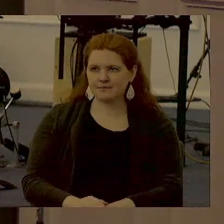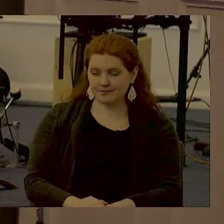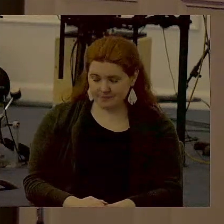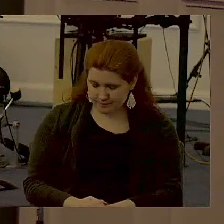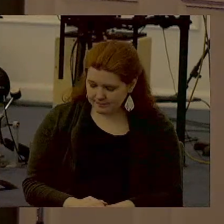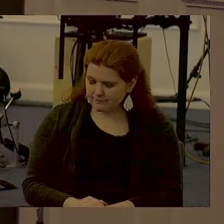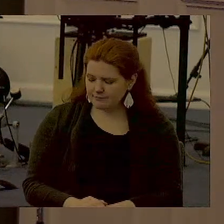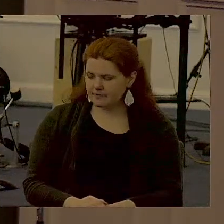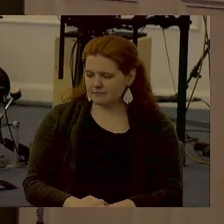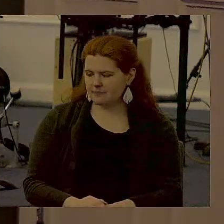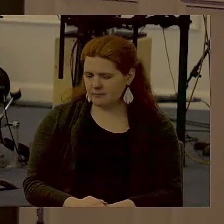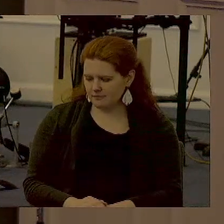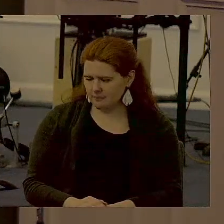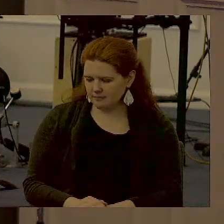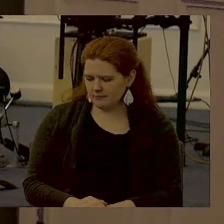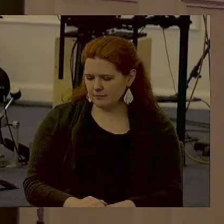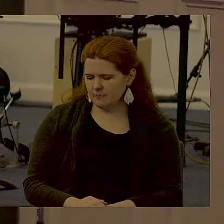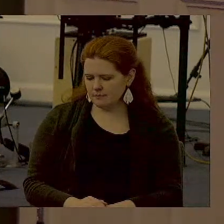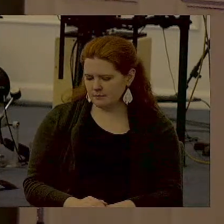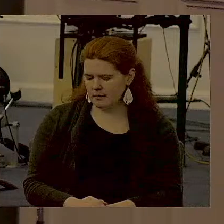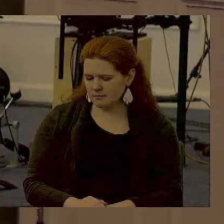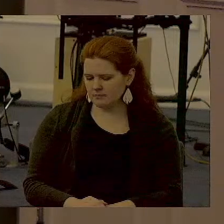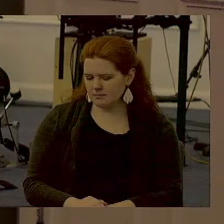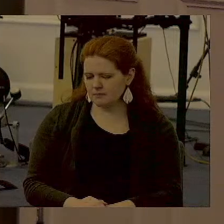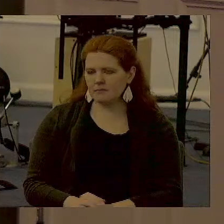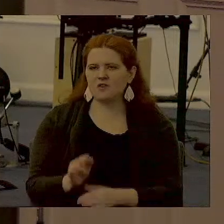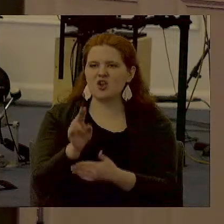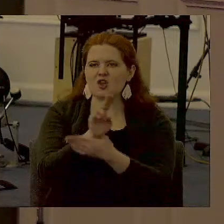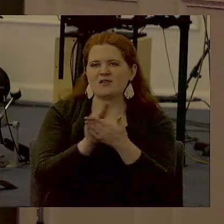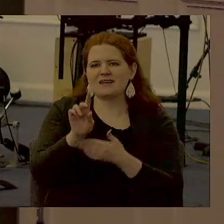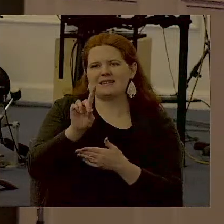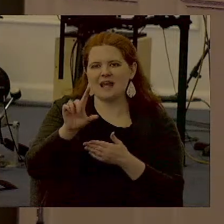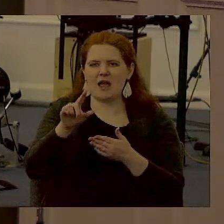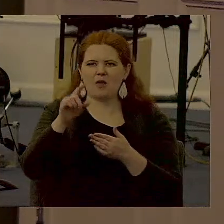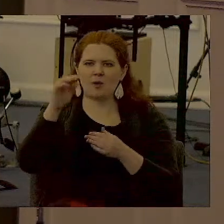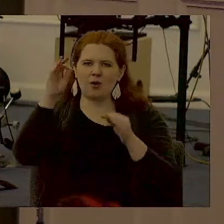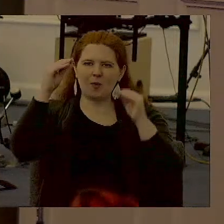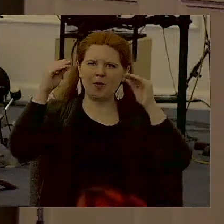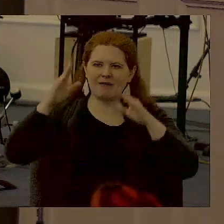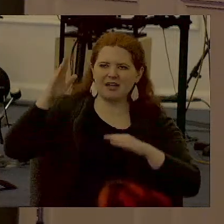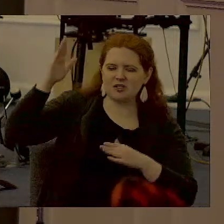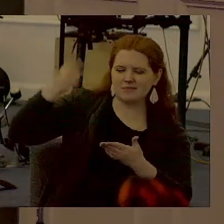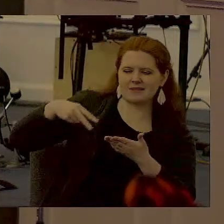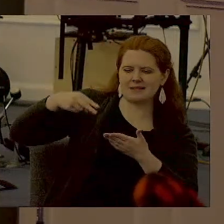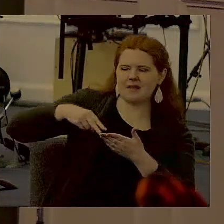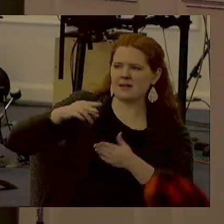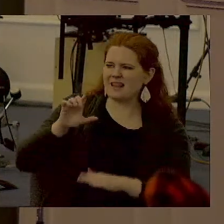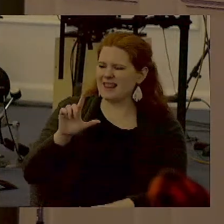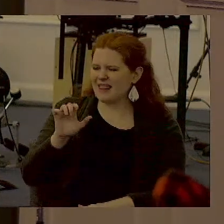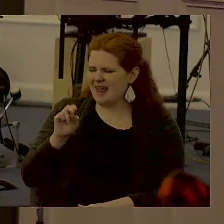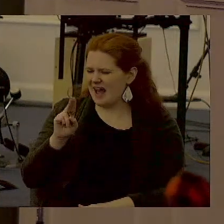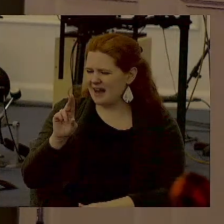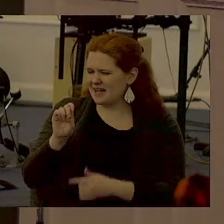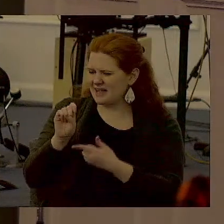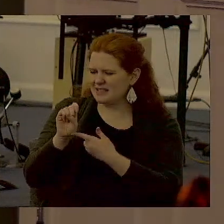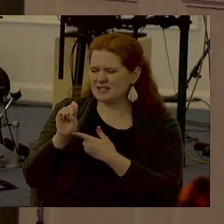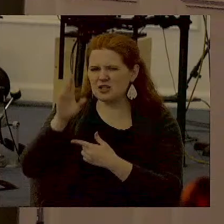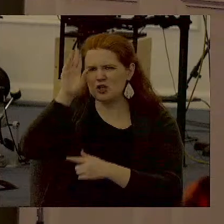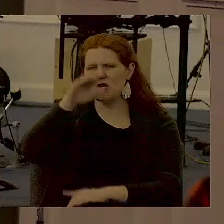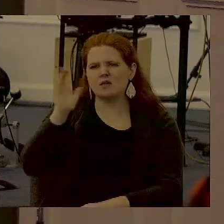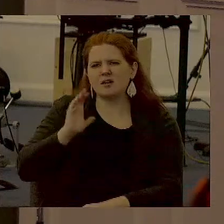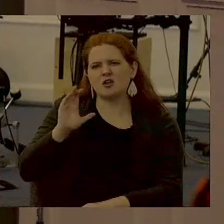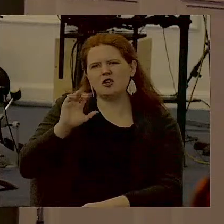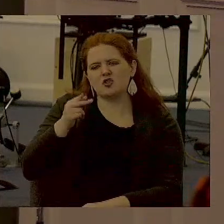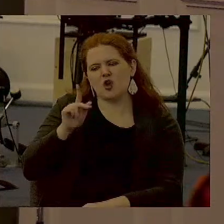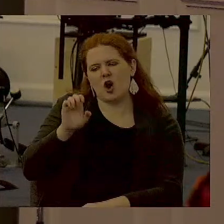But we didn't have the University of Delaware professor stand up at the end and pull, is it Linus, who in the Charlie Brown